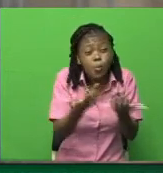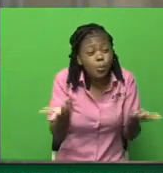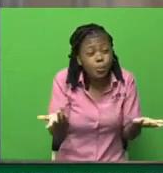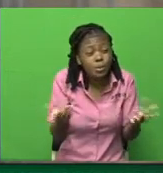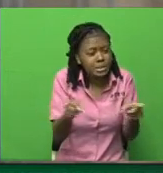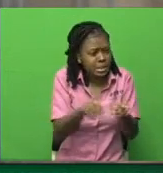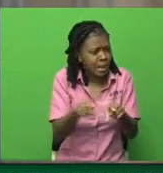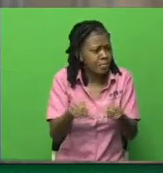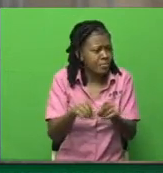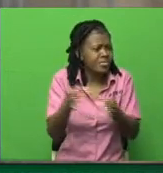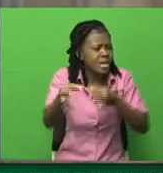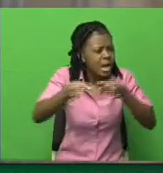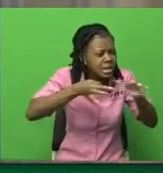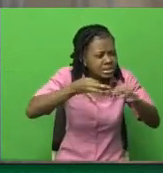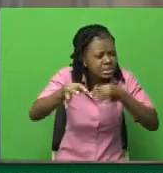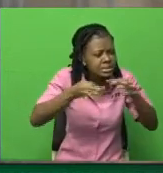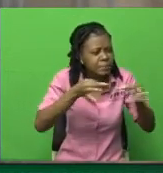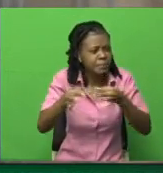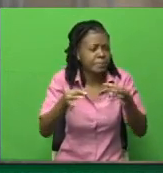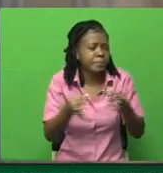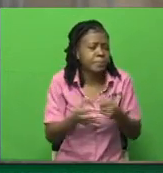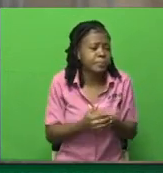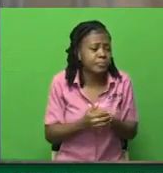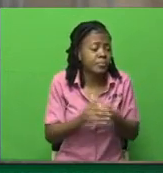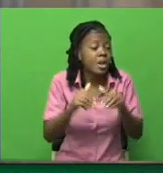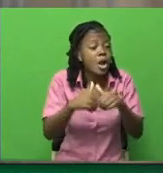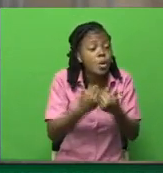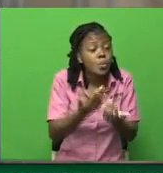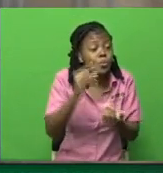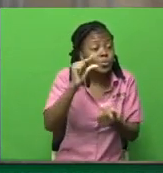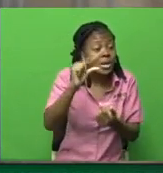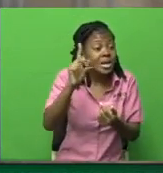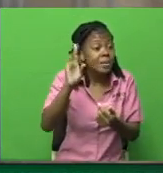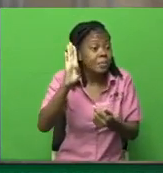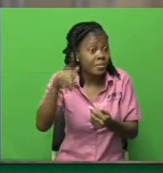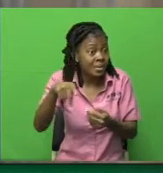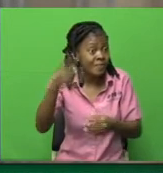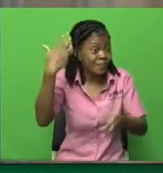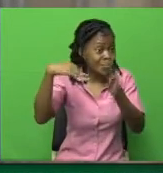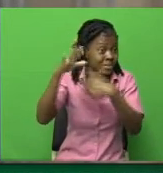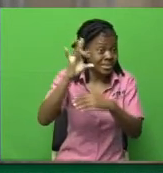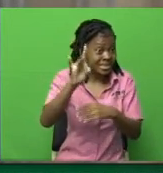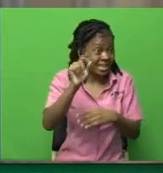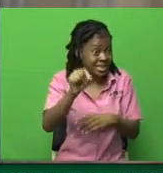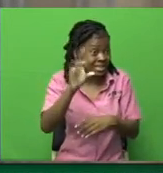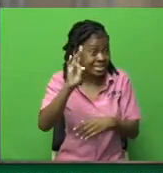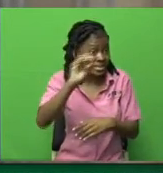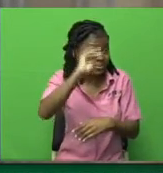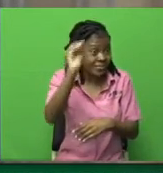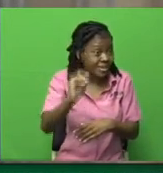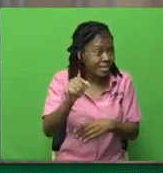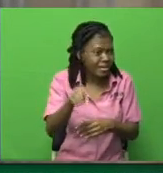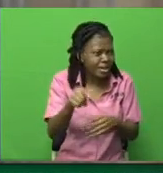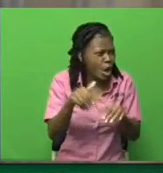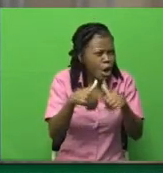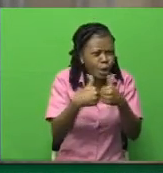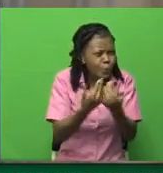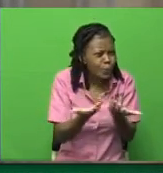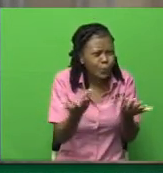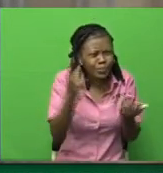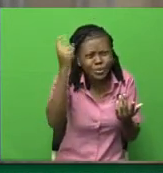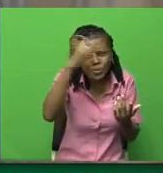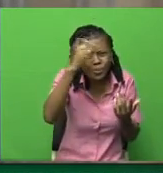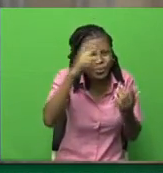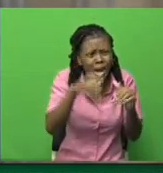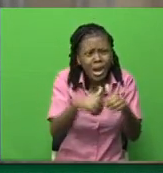how move into debt to GDP level to 88.7 is prudent management and prudent